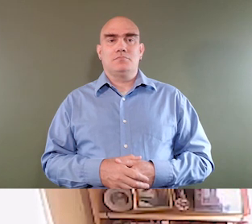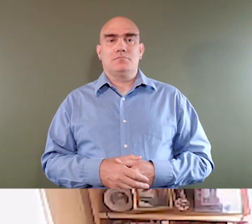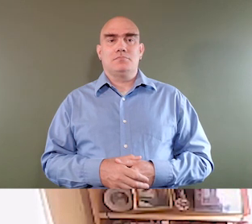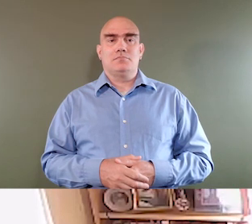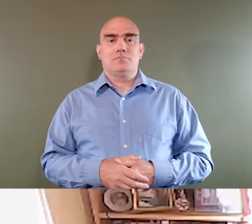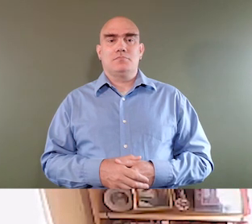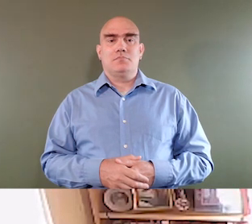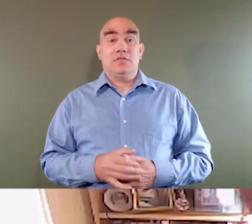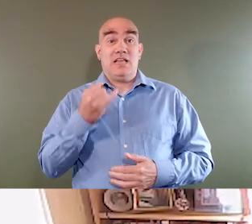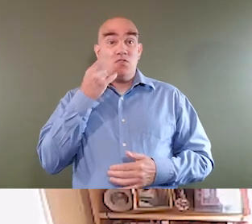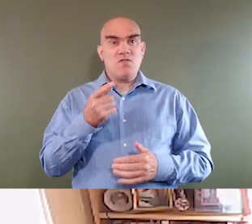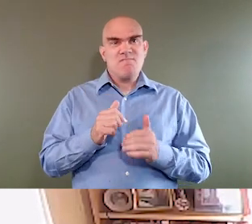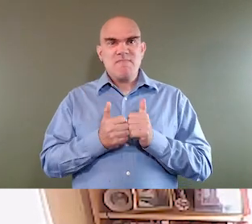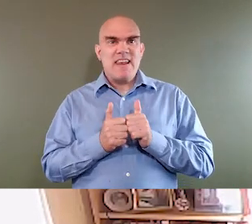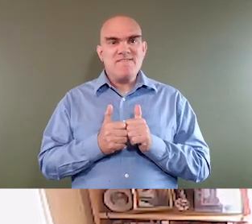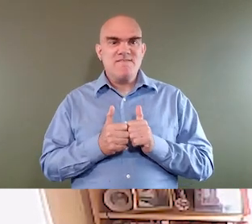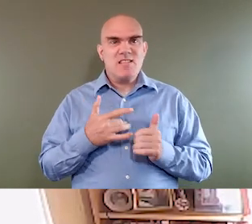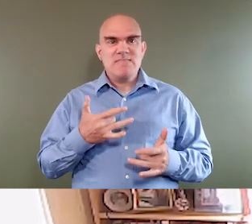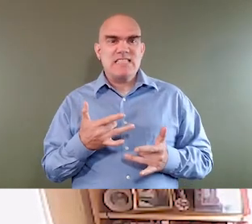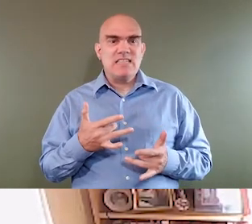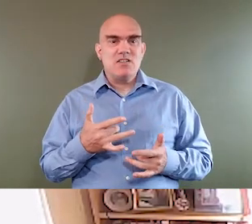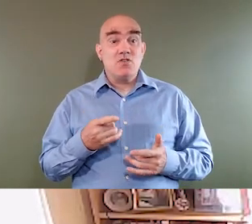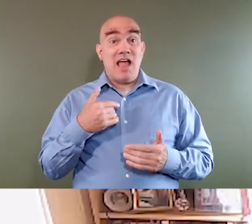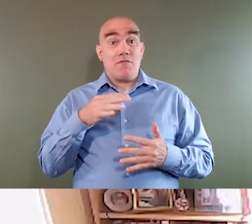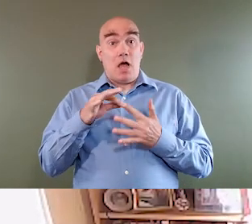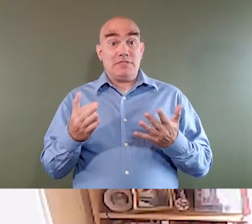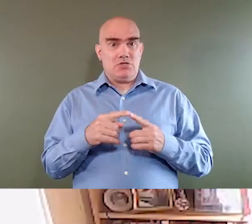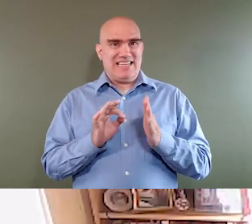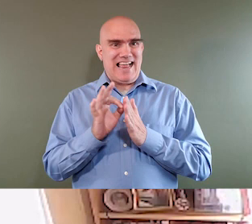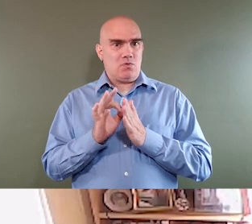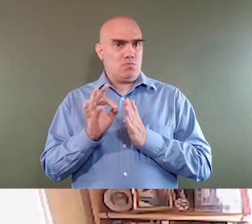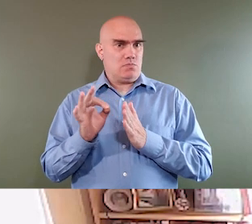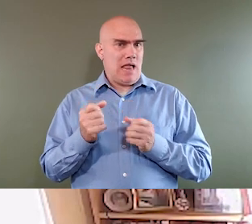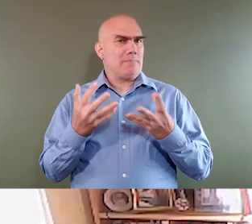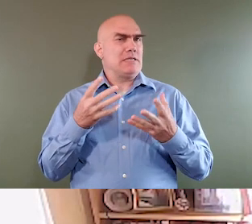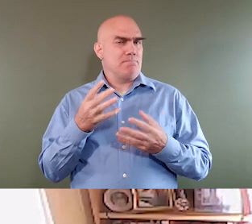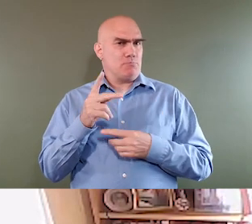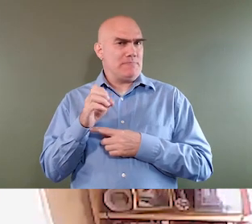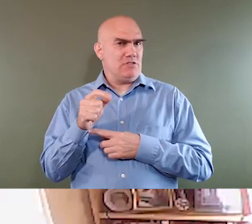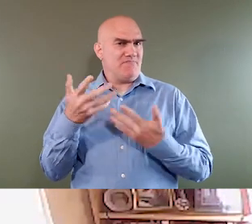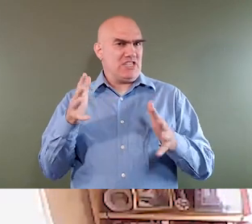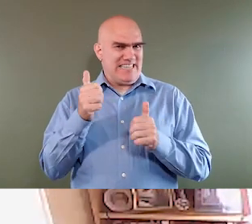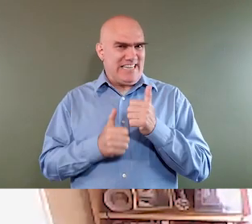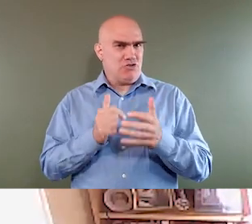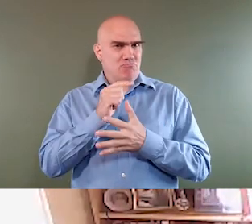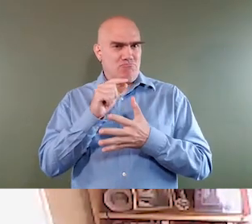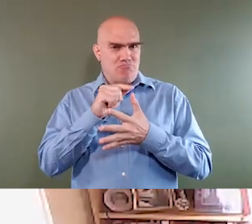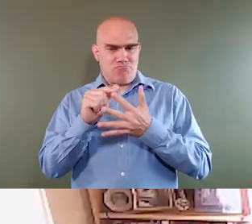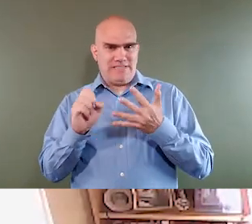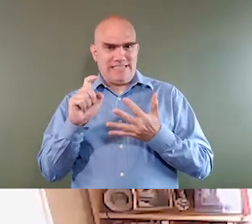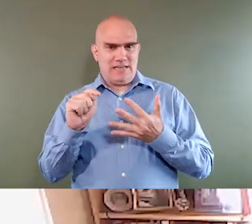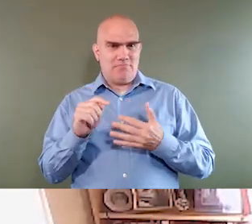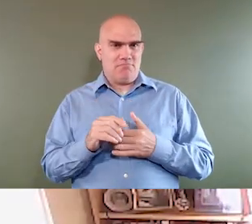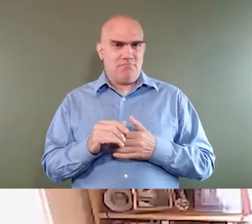If you are competitive, you have the option here to count how many burpees you do in each set. Maybe you